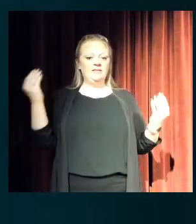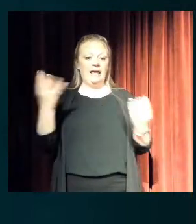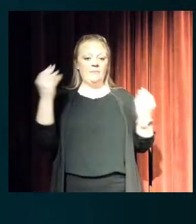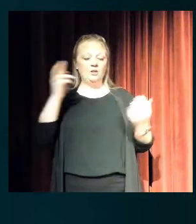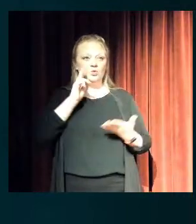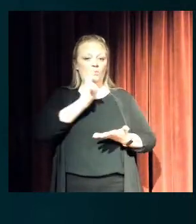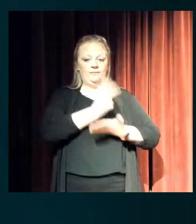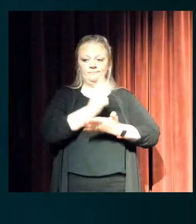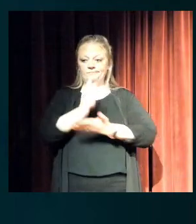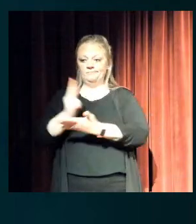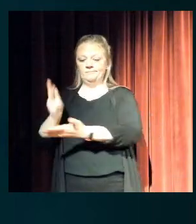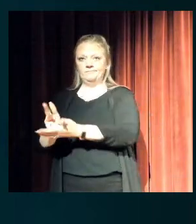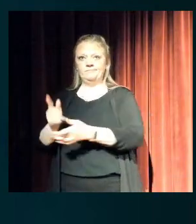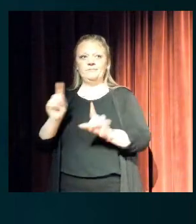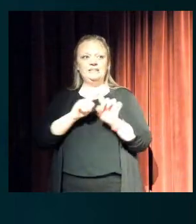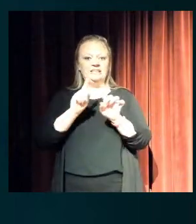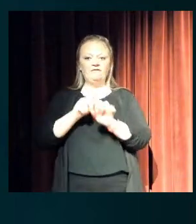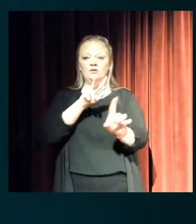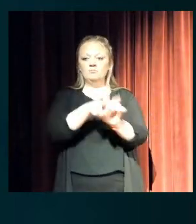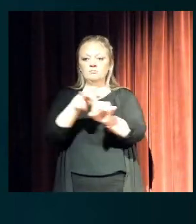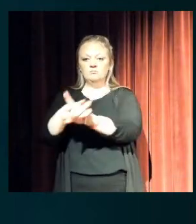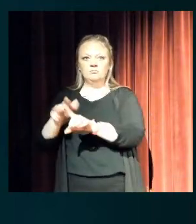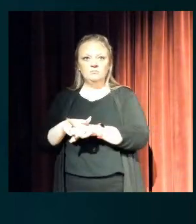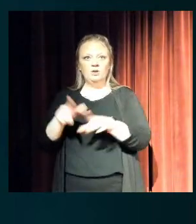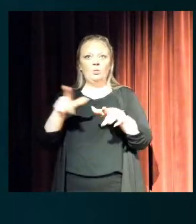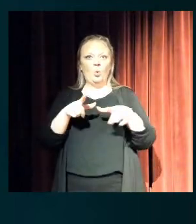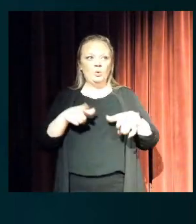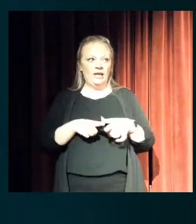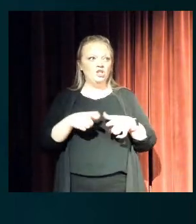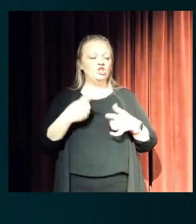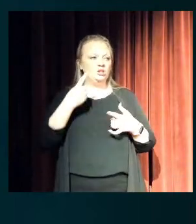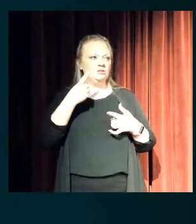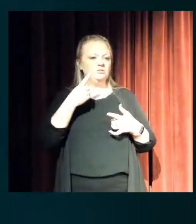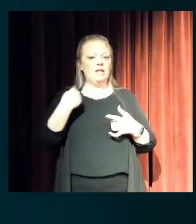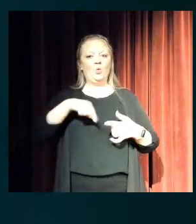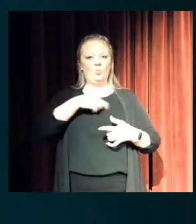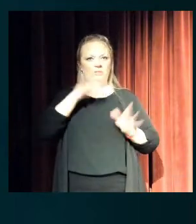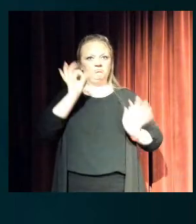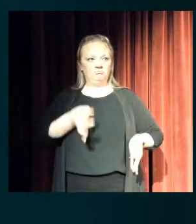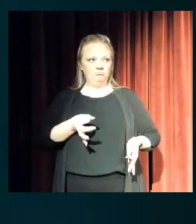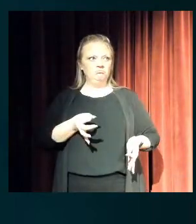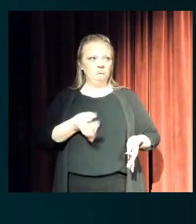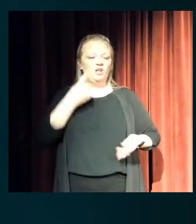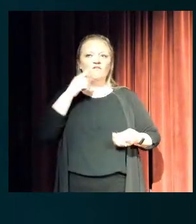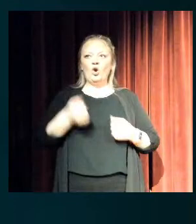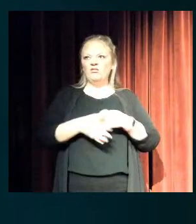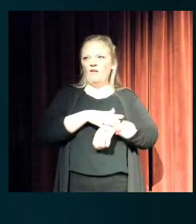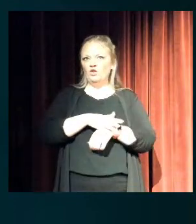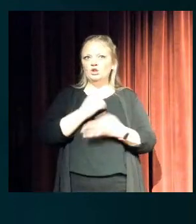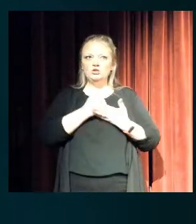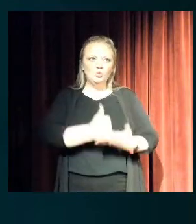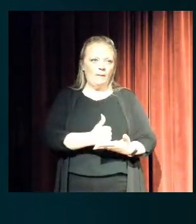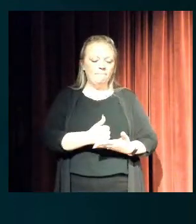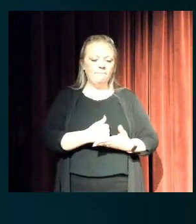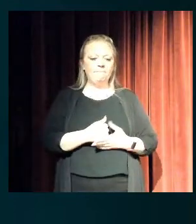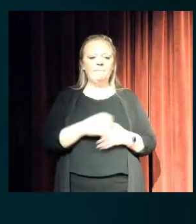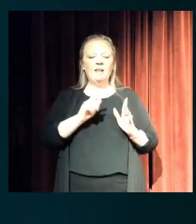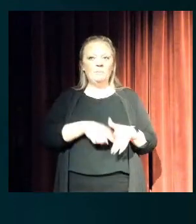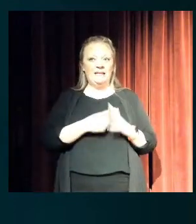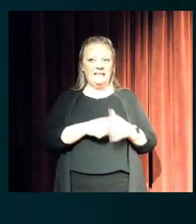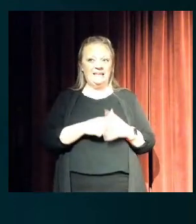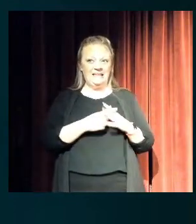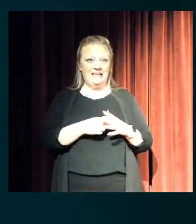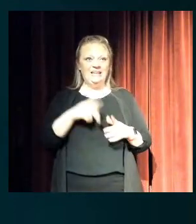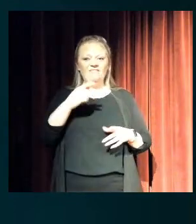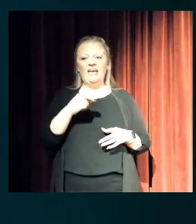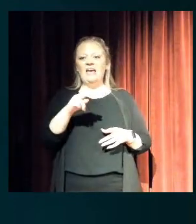positioned at designated locations in the county as deemed necessary for coverage. In the program's pilot phase, we will initially work with